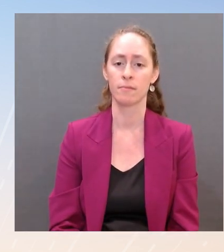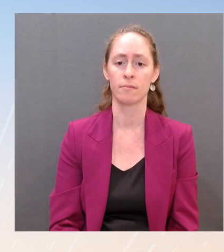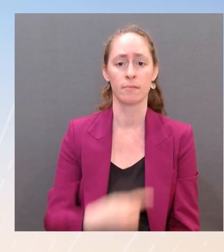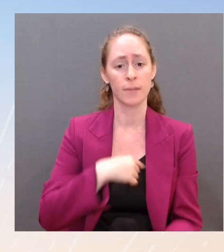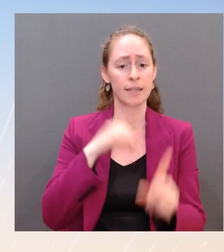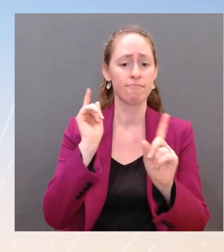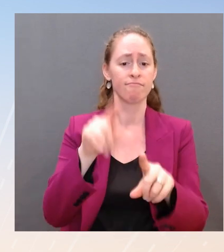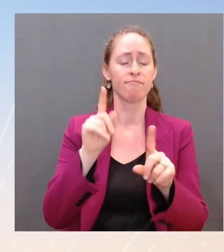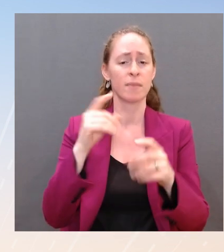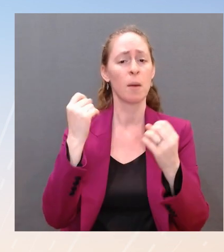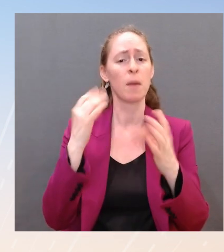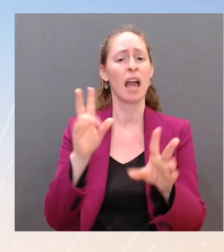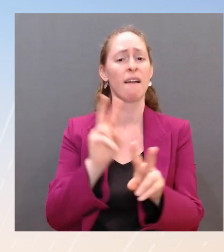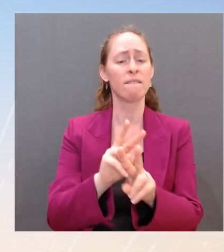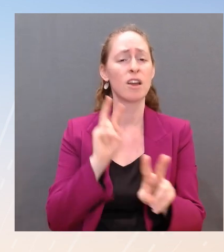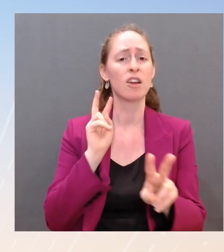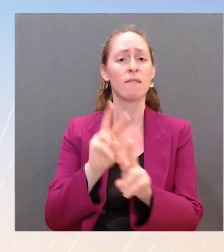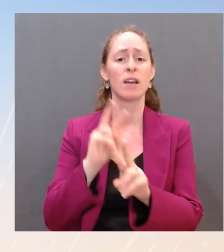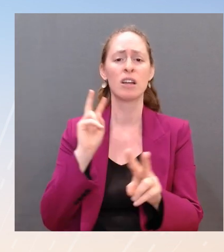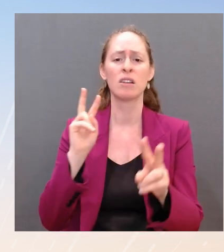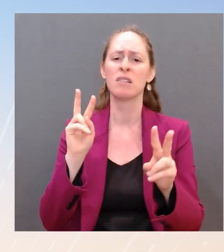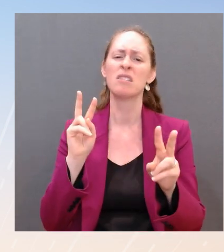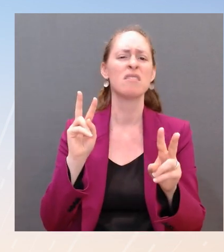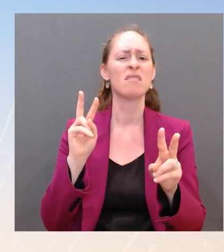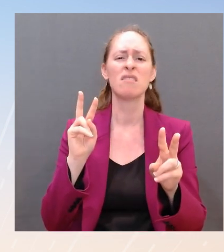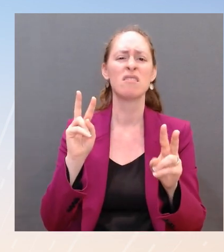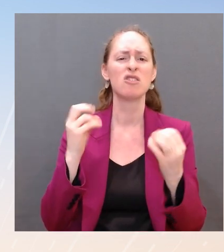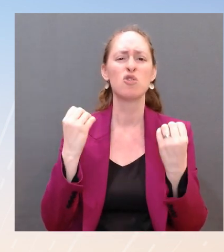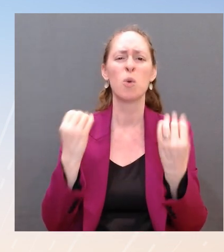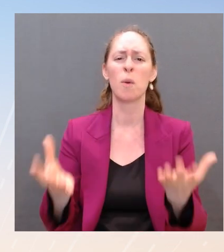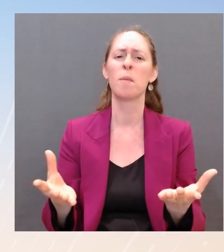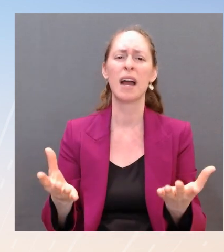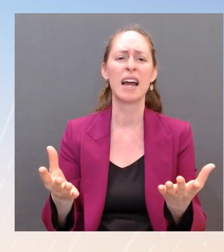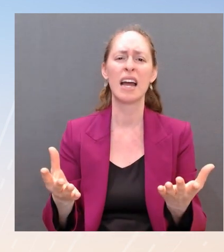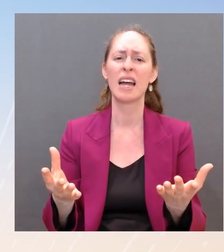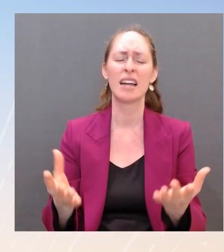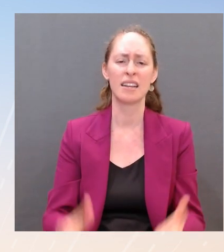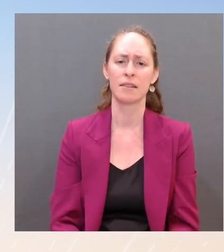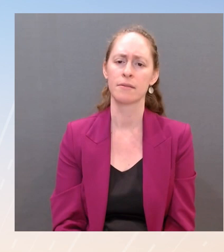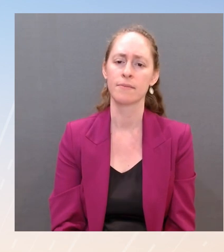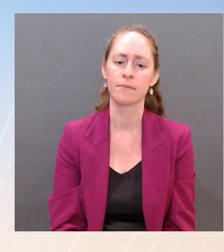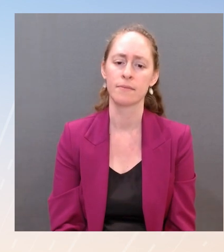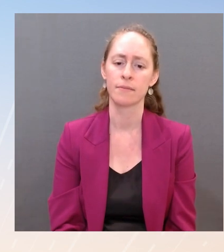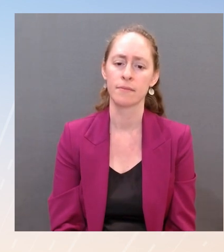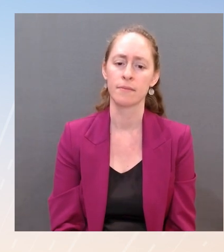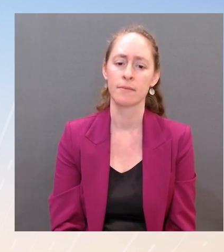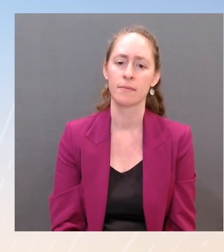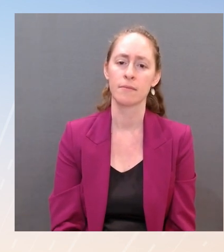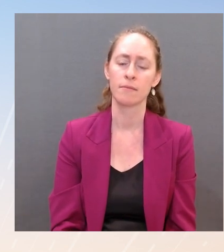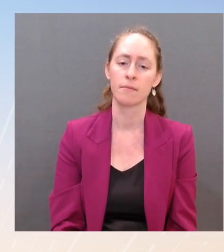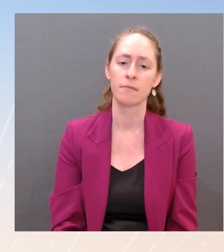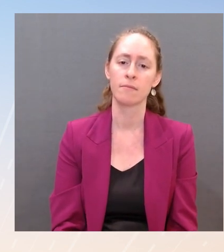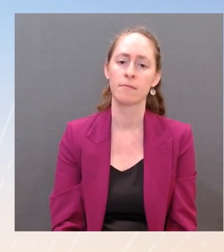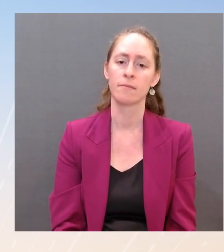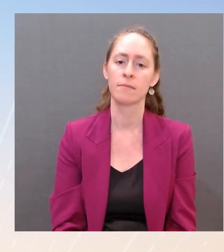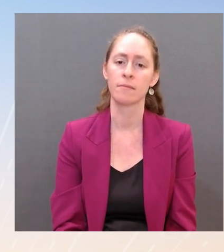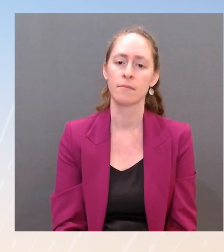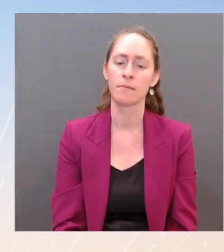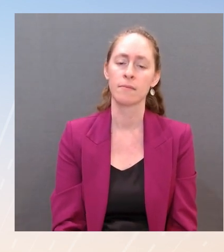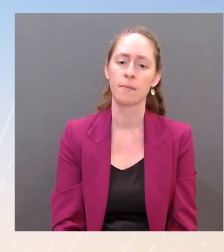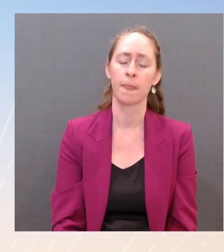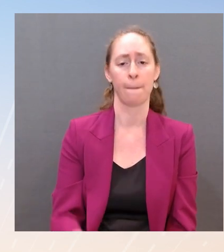so I took the liberty to really, you know, say this isn't okay to, you know, start